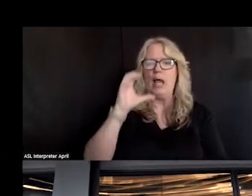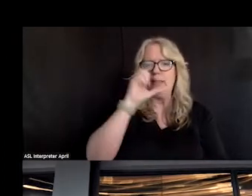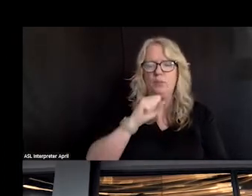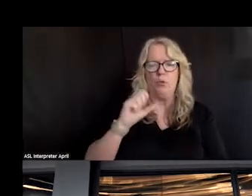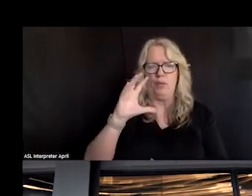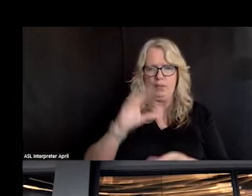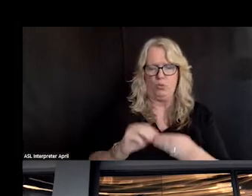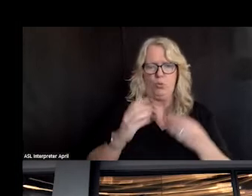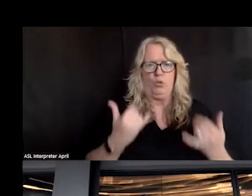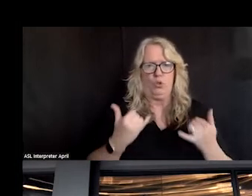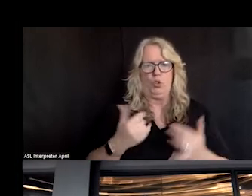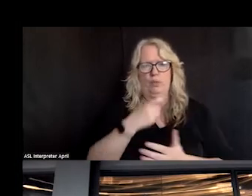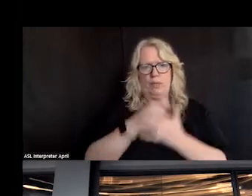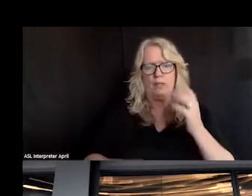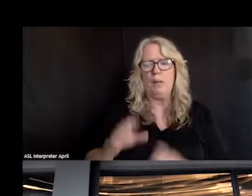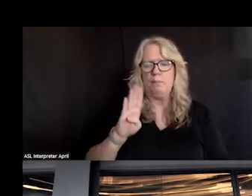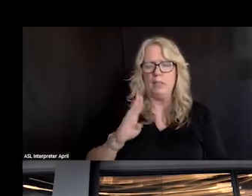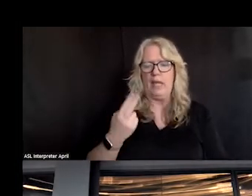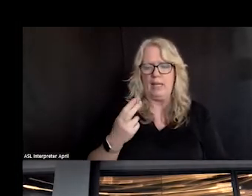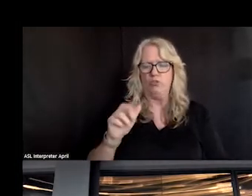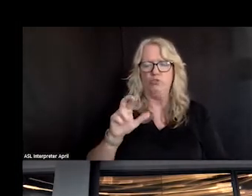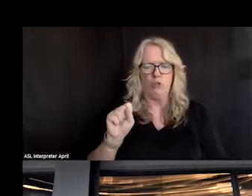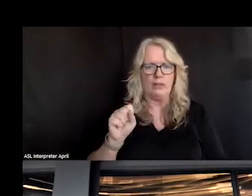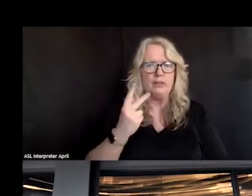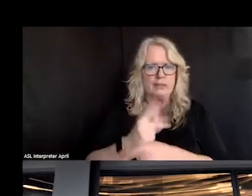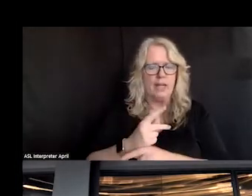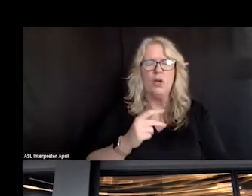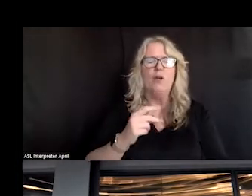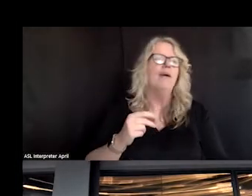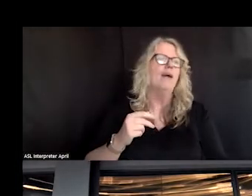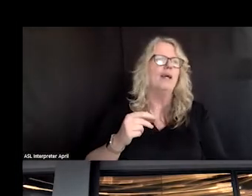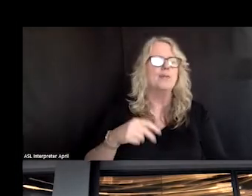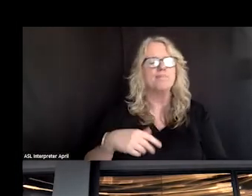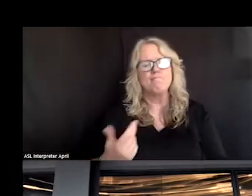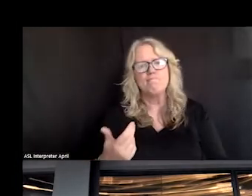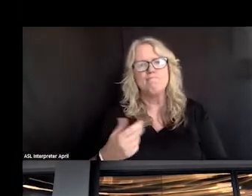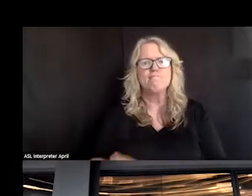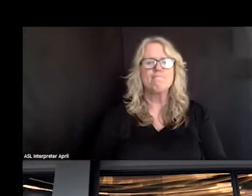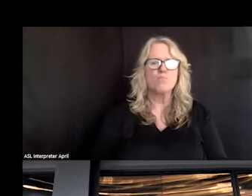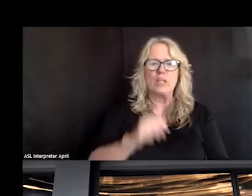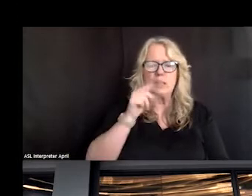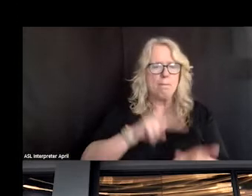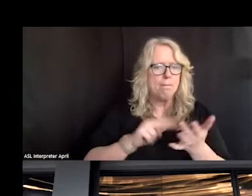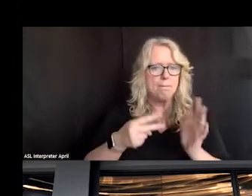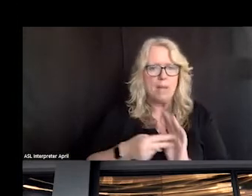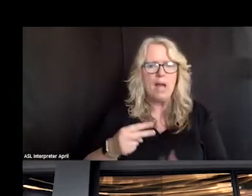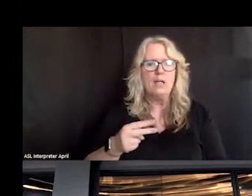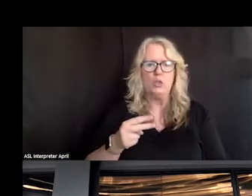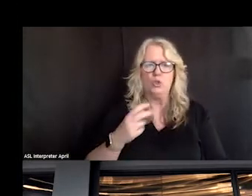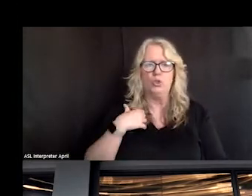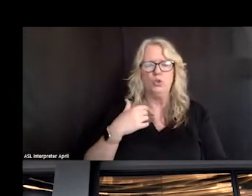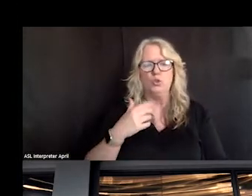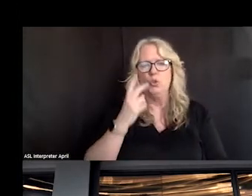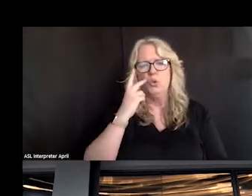total current cost of BH crisis care. It's not necessarily meant to look across